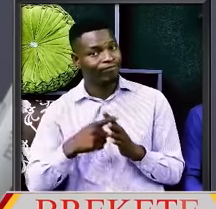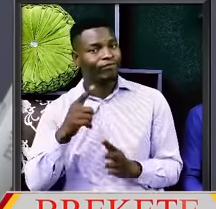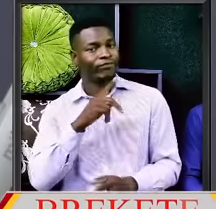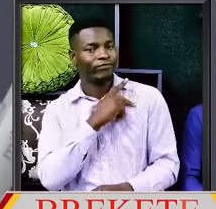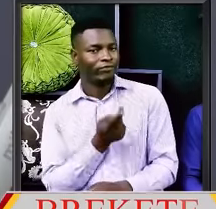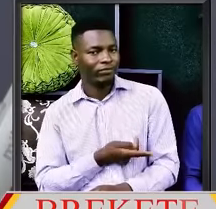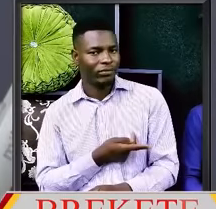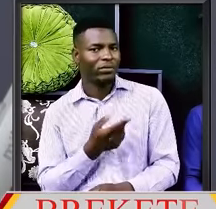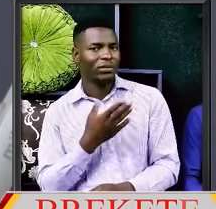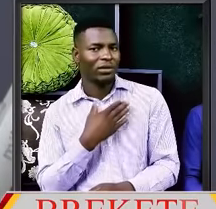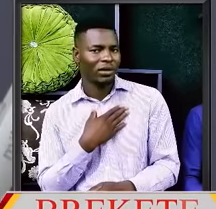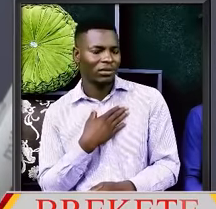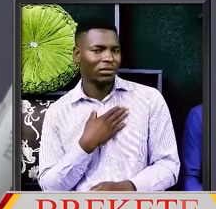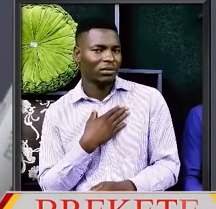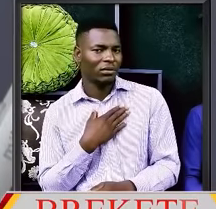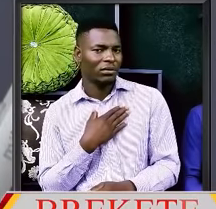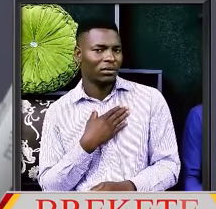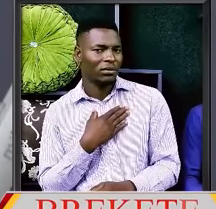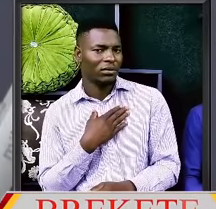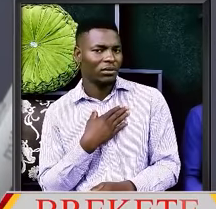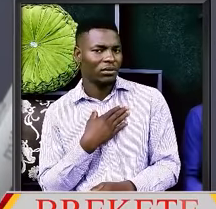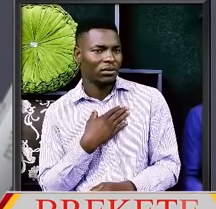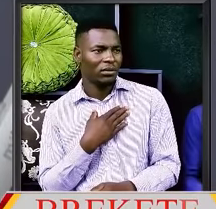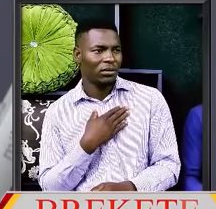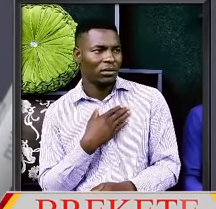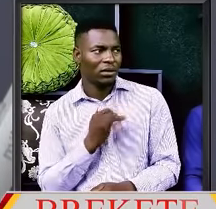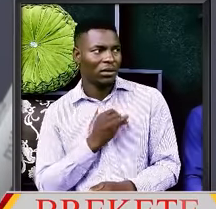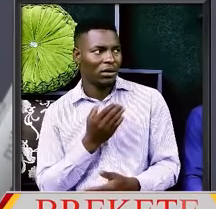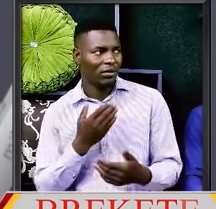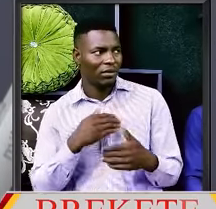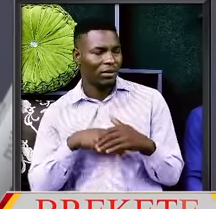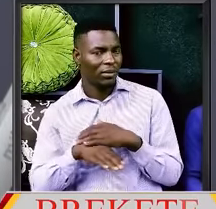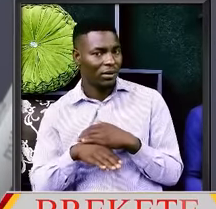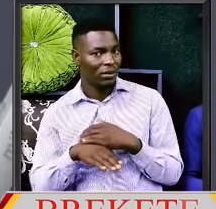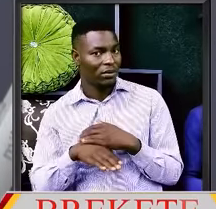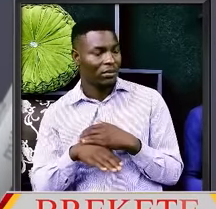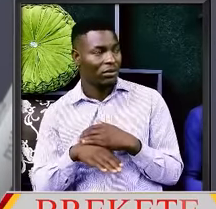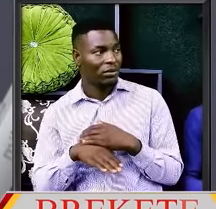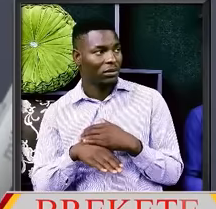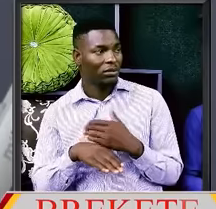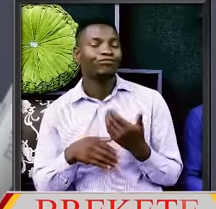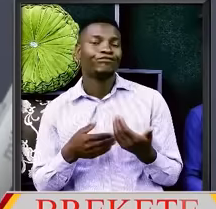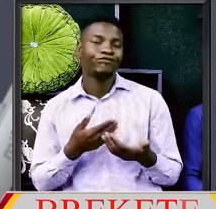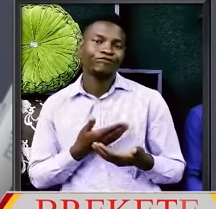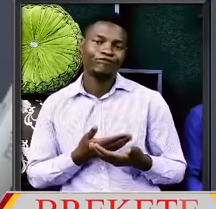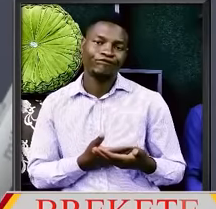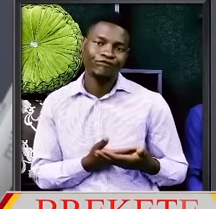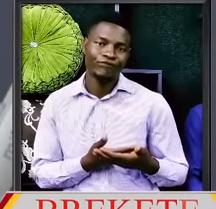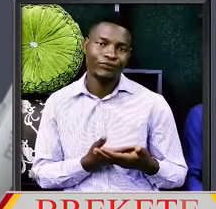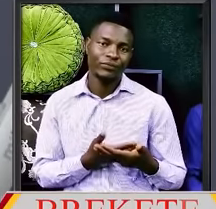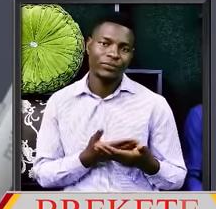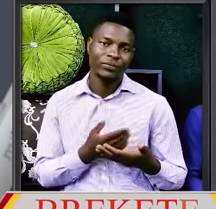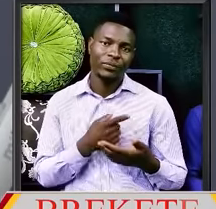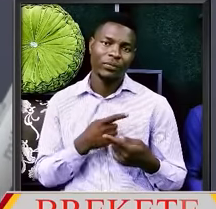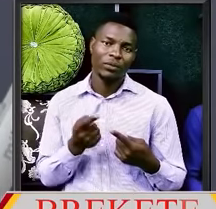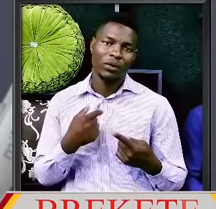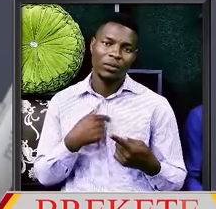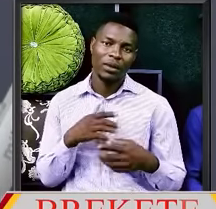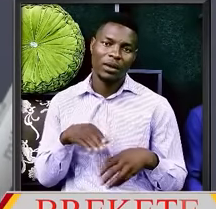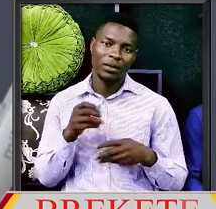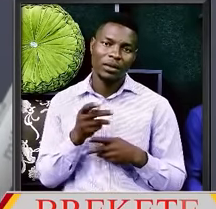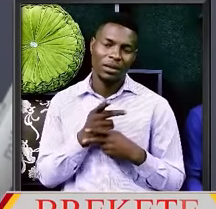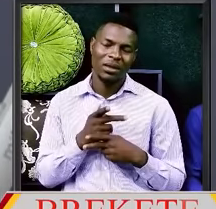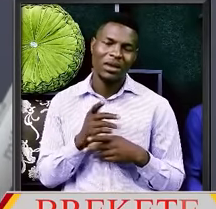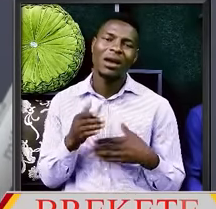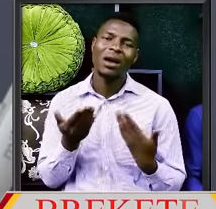is the pregnancy? I don't born the king, I'm whole day beforehand. How but old? He has already taken care of her. How old